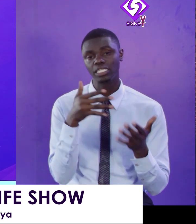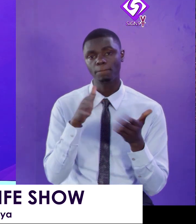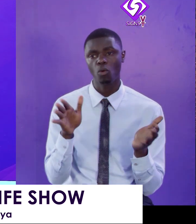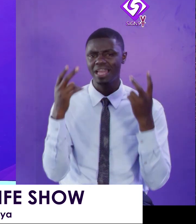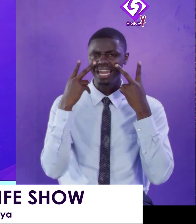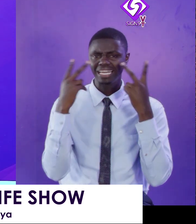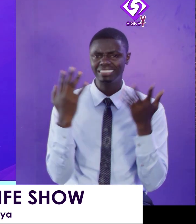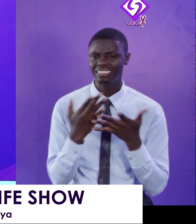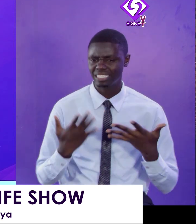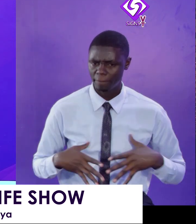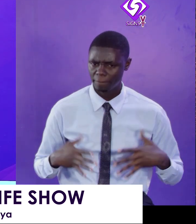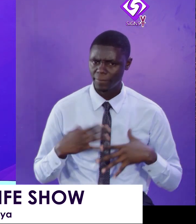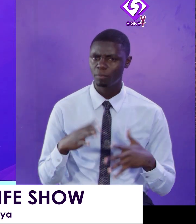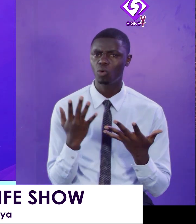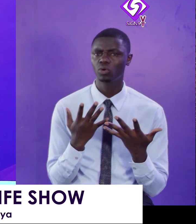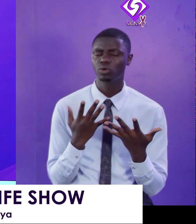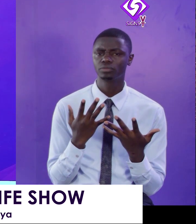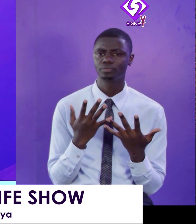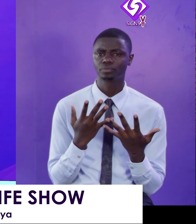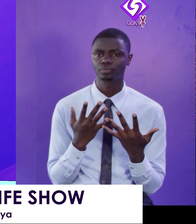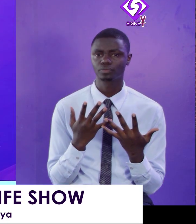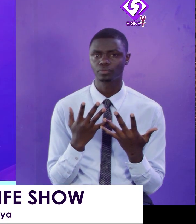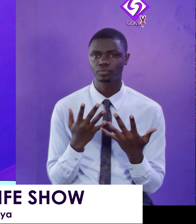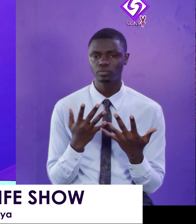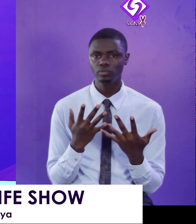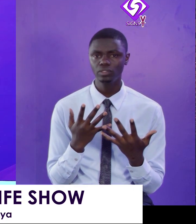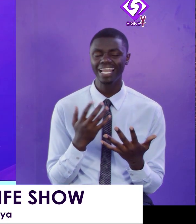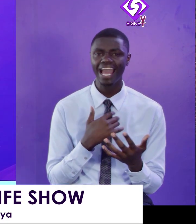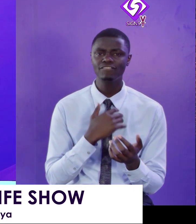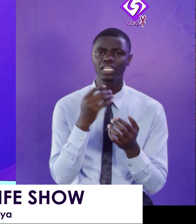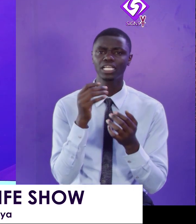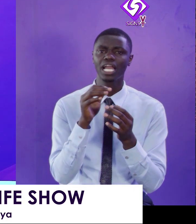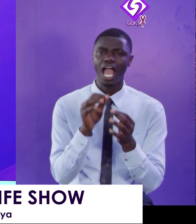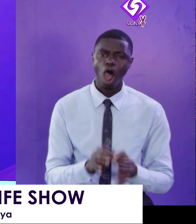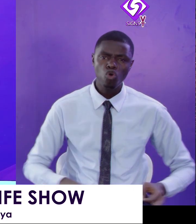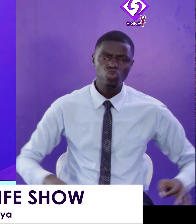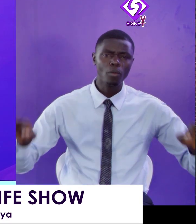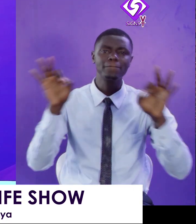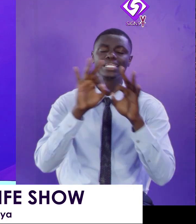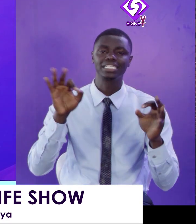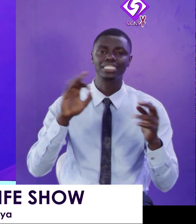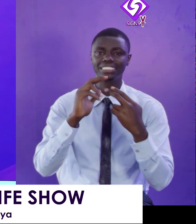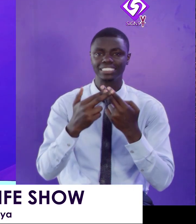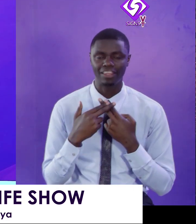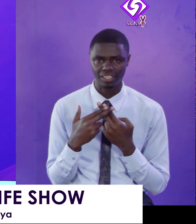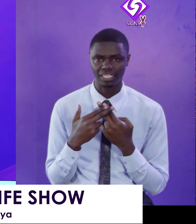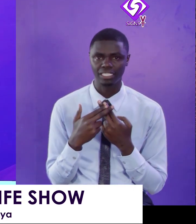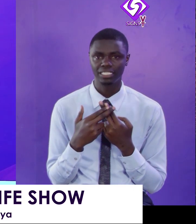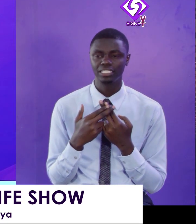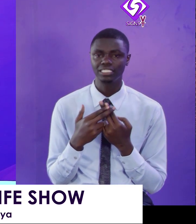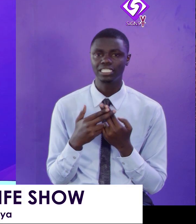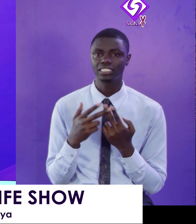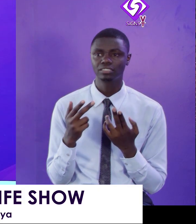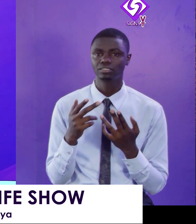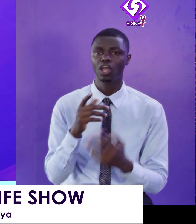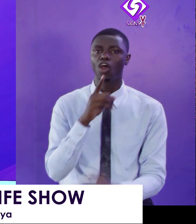some people even getting to automating saving. It's like giving a standing order of some kind, maybe to